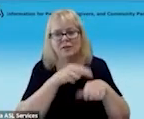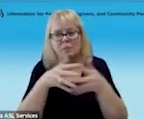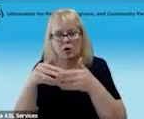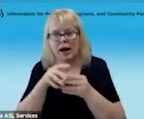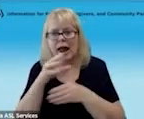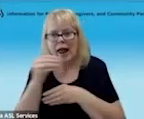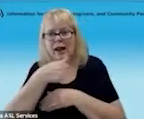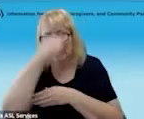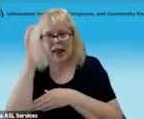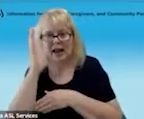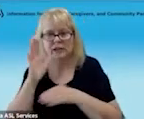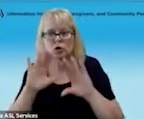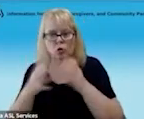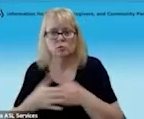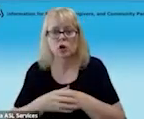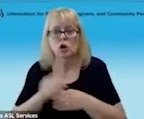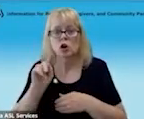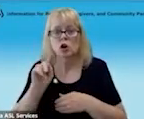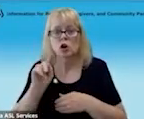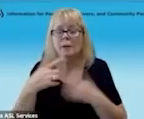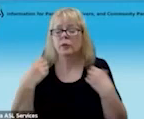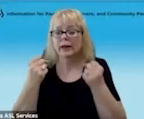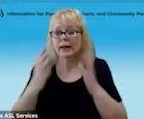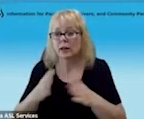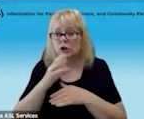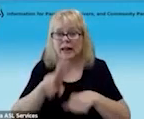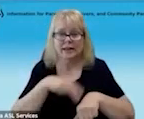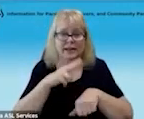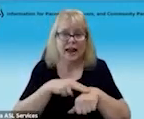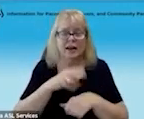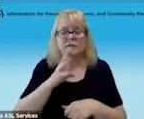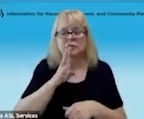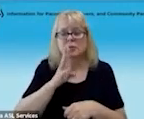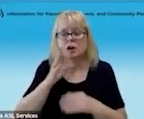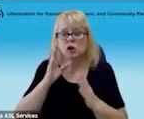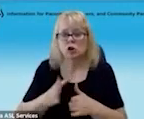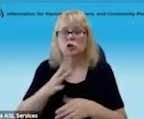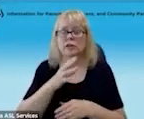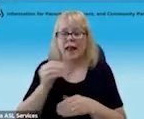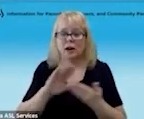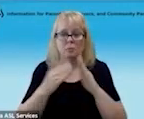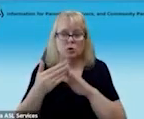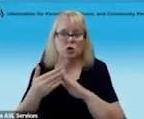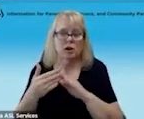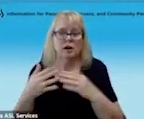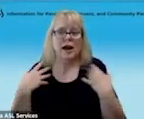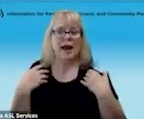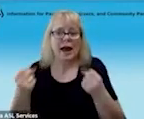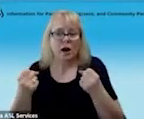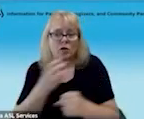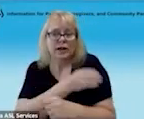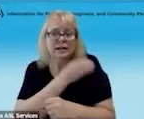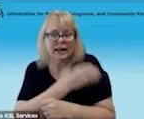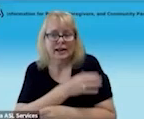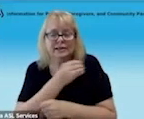and culturally appropriate messaging accessible to American Indian Alaska Native people. We've used those trusted